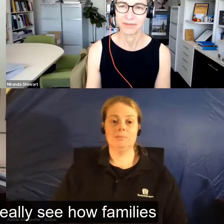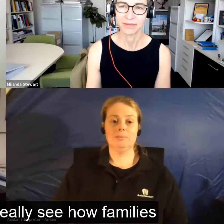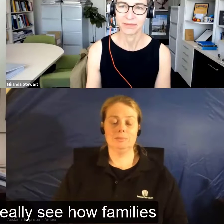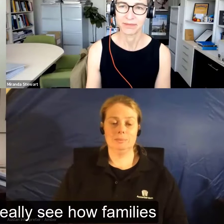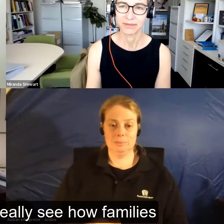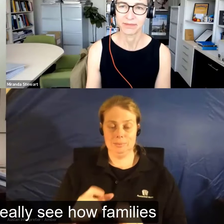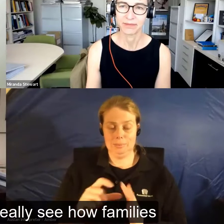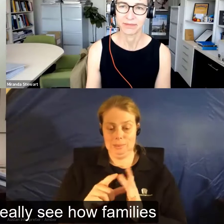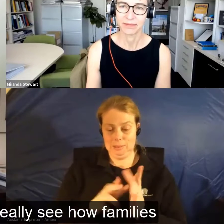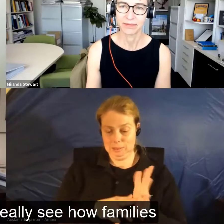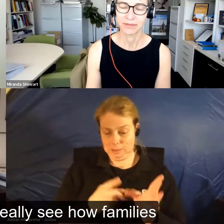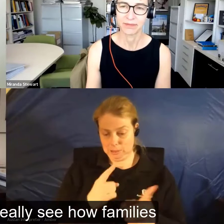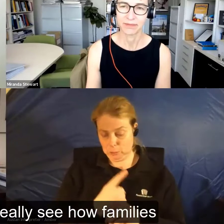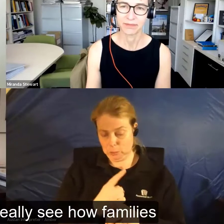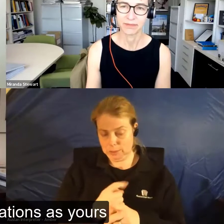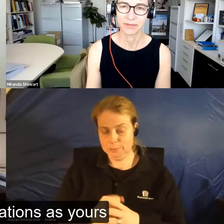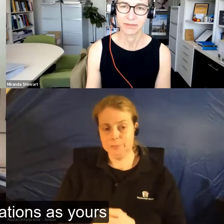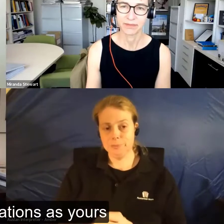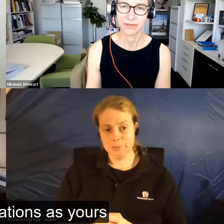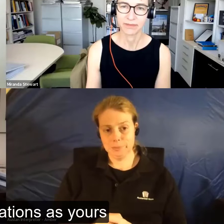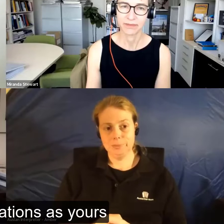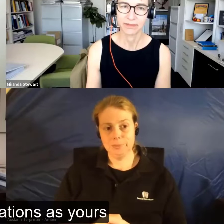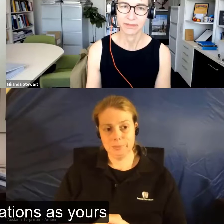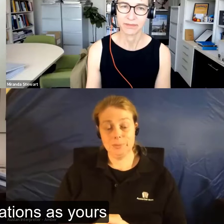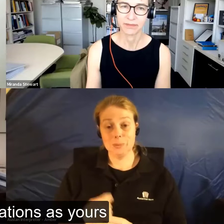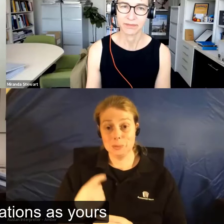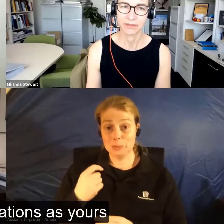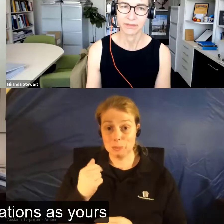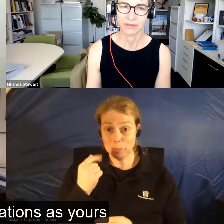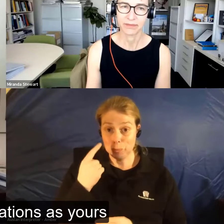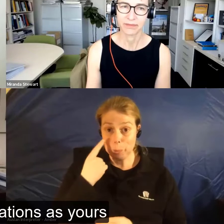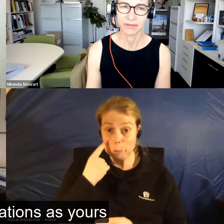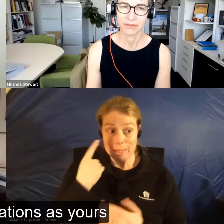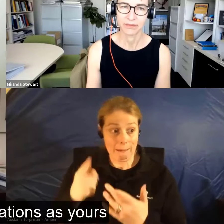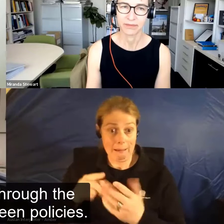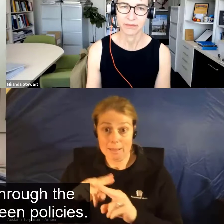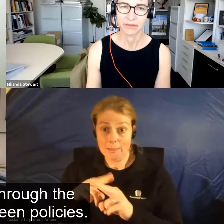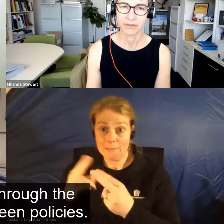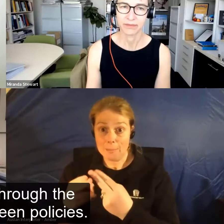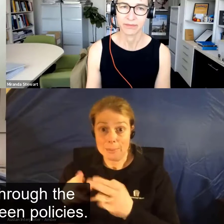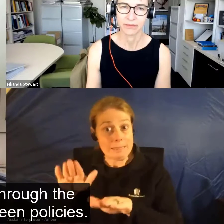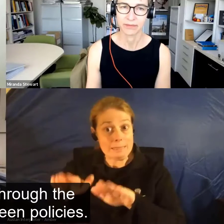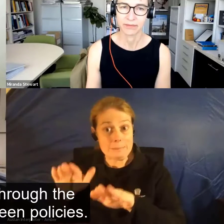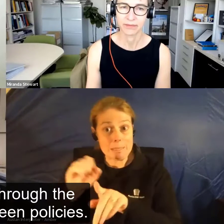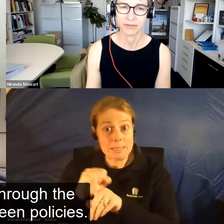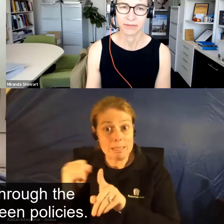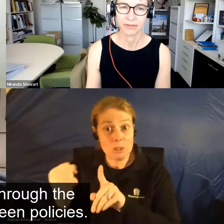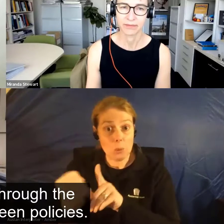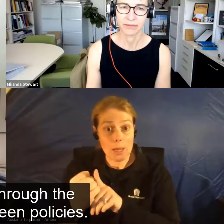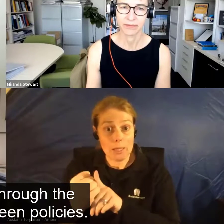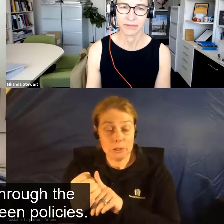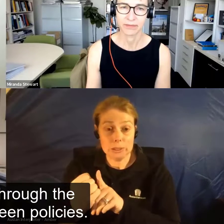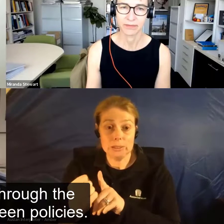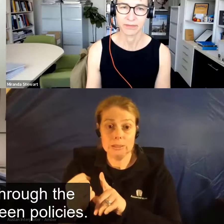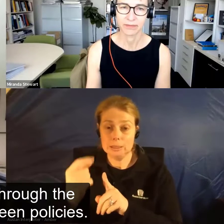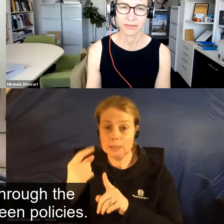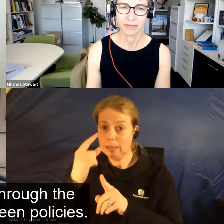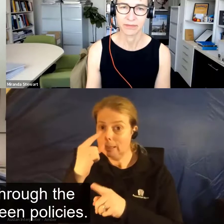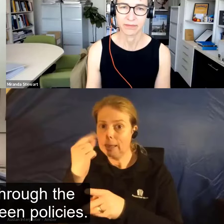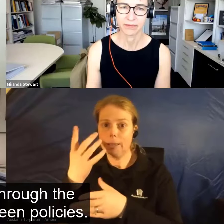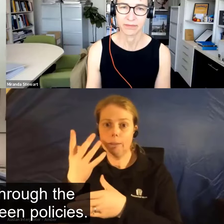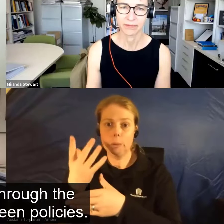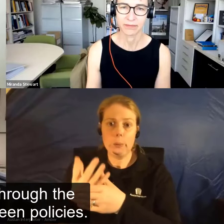how families in similar situations as yours can fall through the gaps